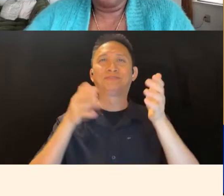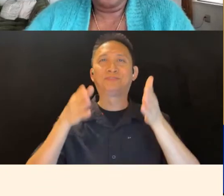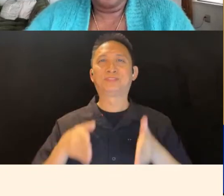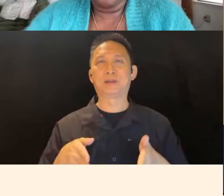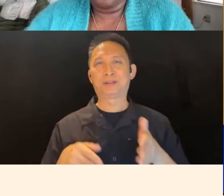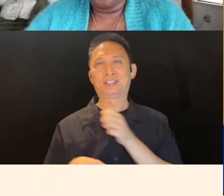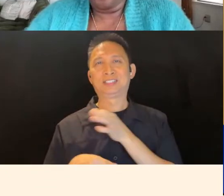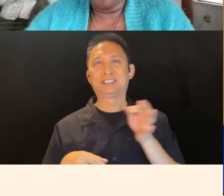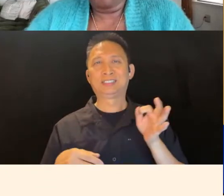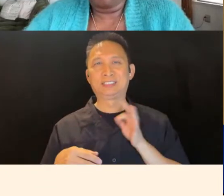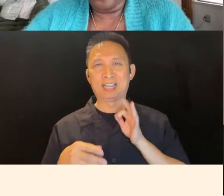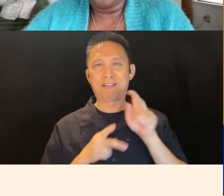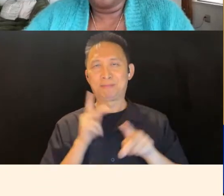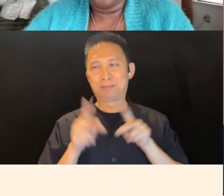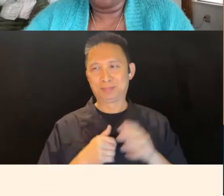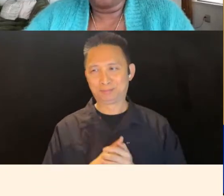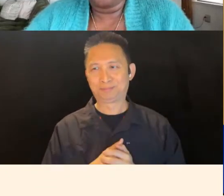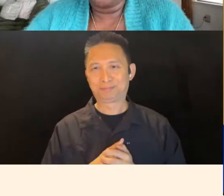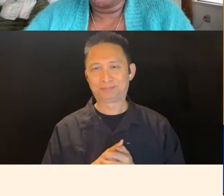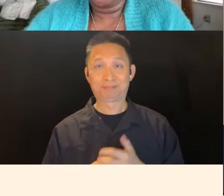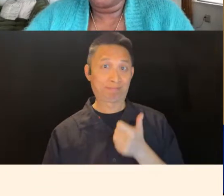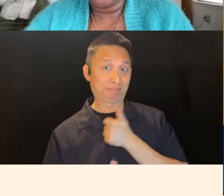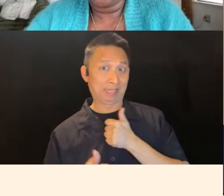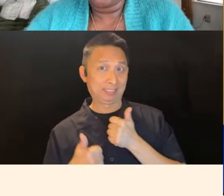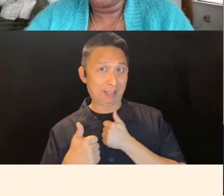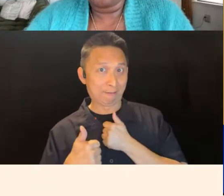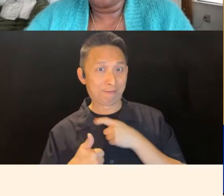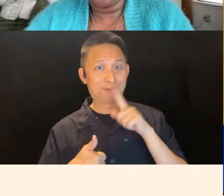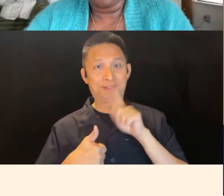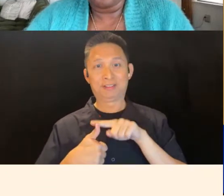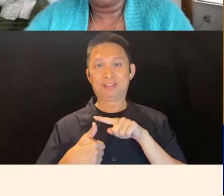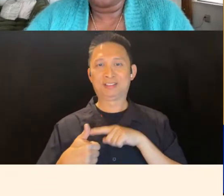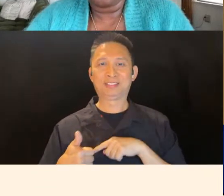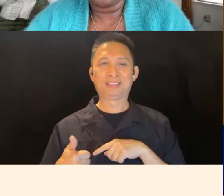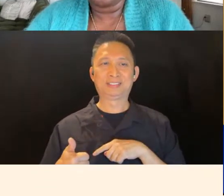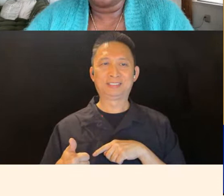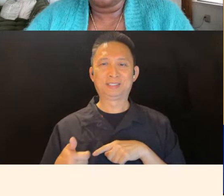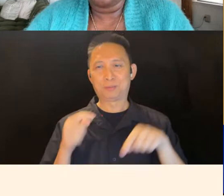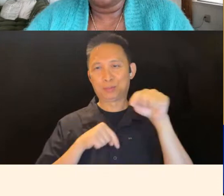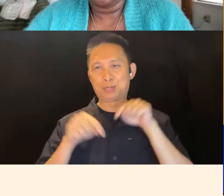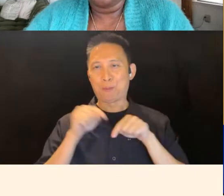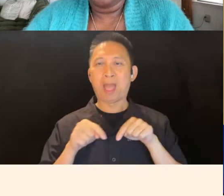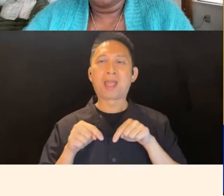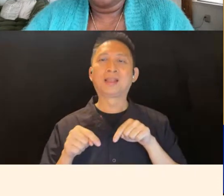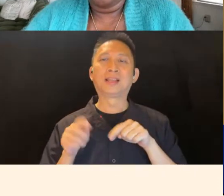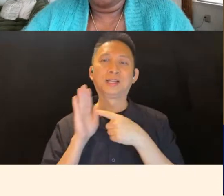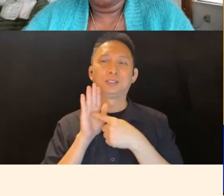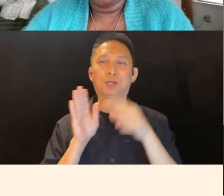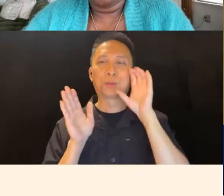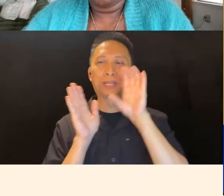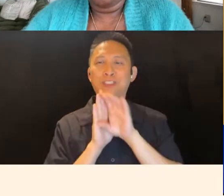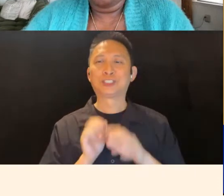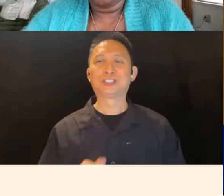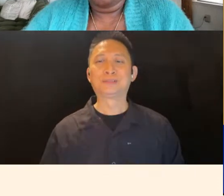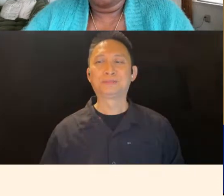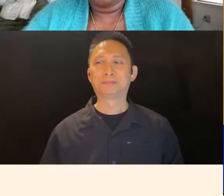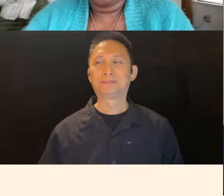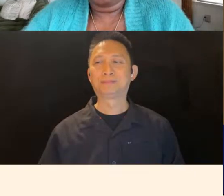that would be myself. Here we go. We'll go back very quickly.